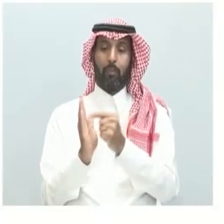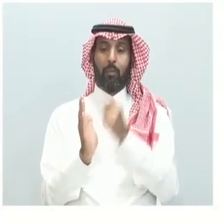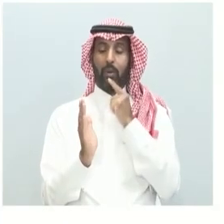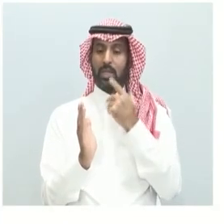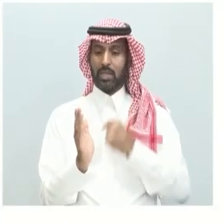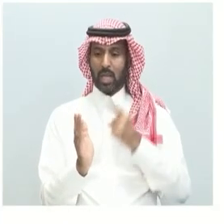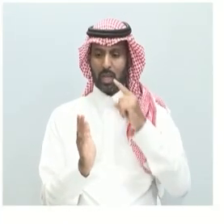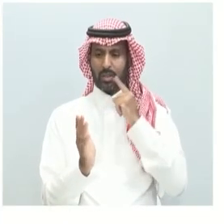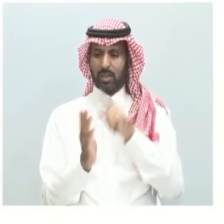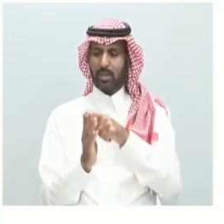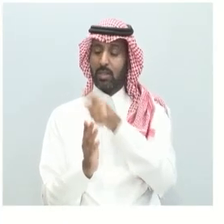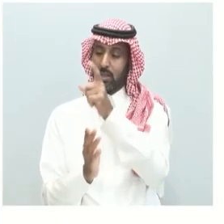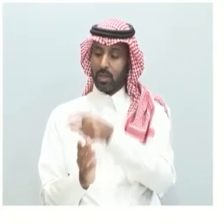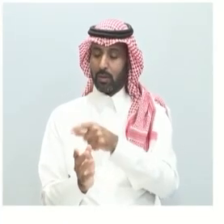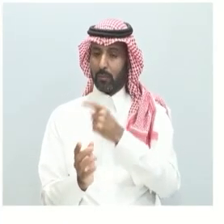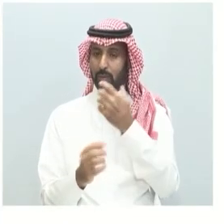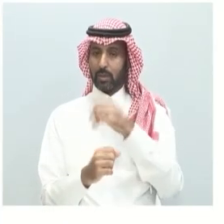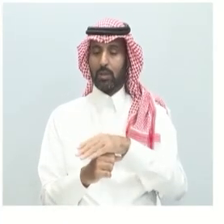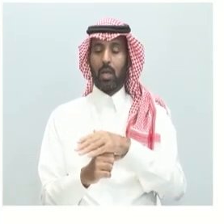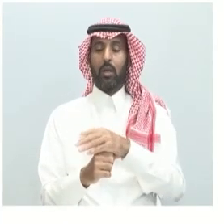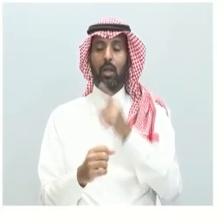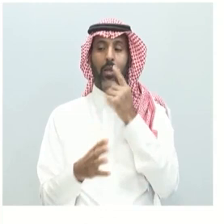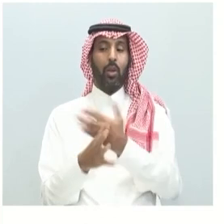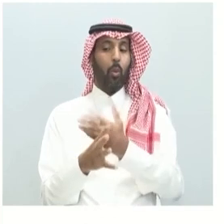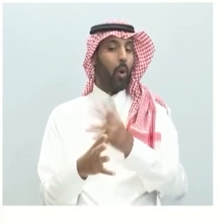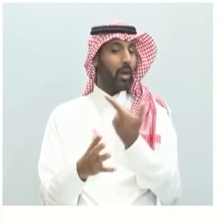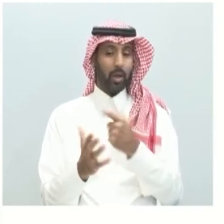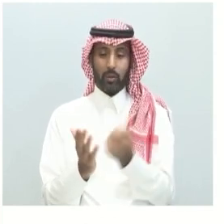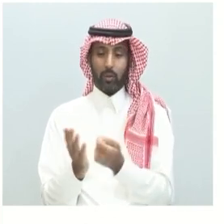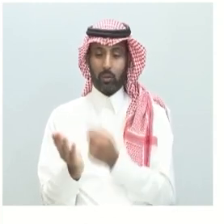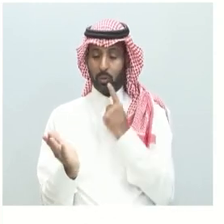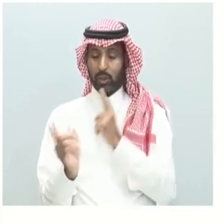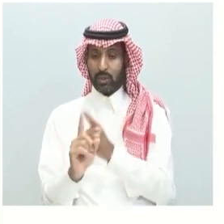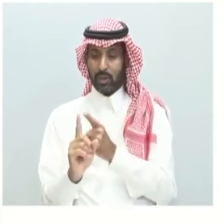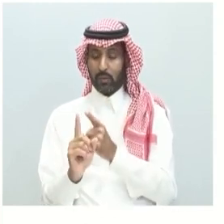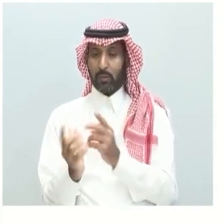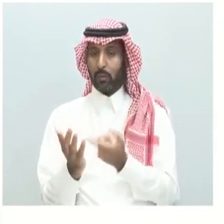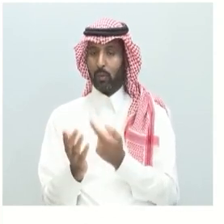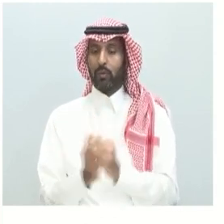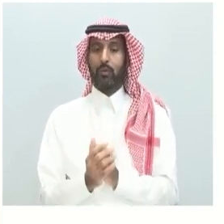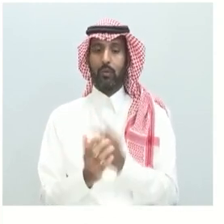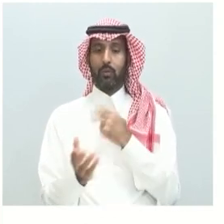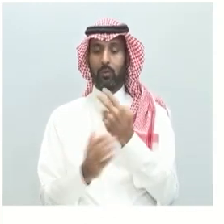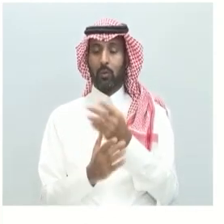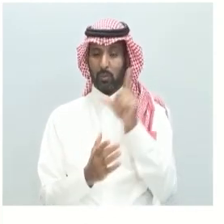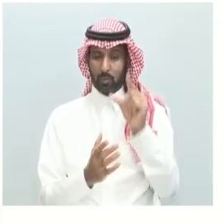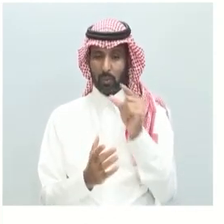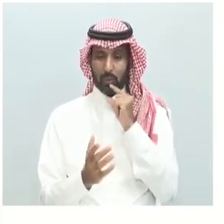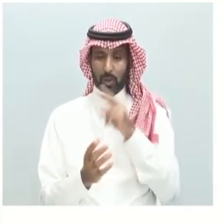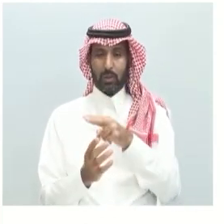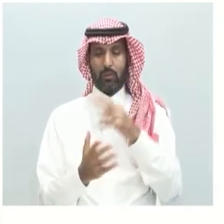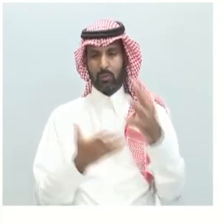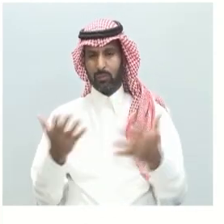dear editor, dear Mr. Smith, and so on. State the reason why are you writing and give a brief overview, a brief overview of